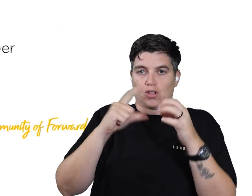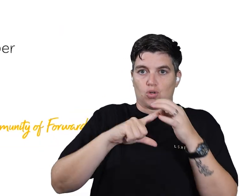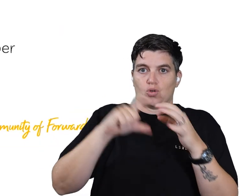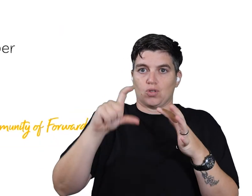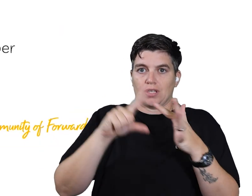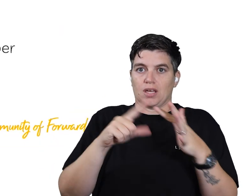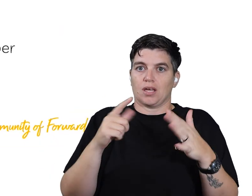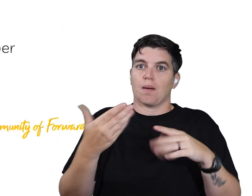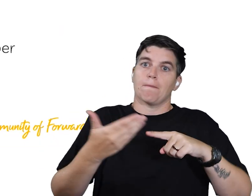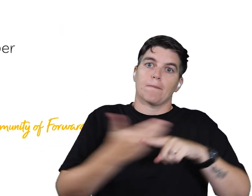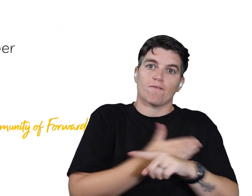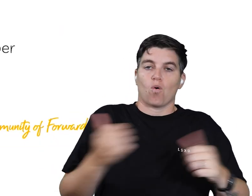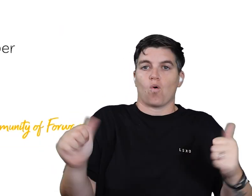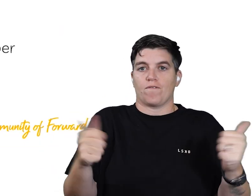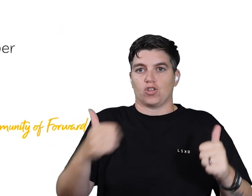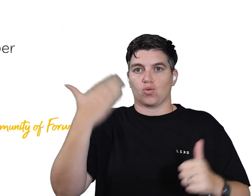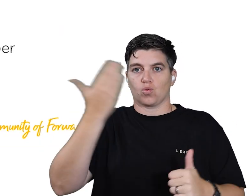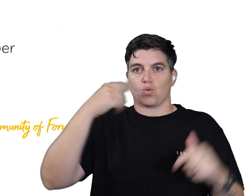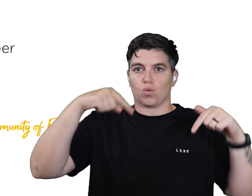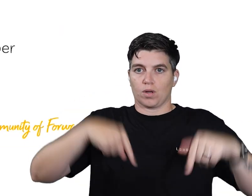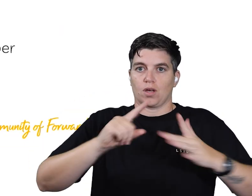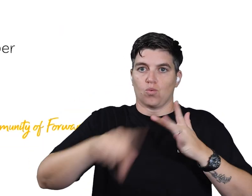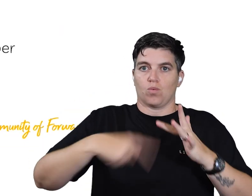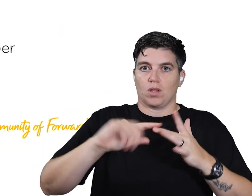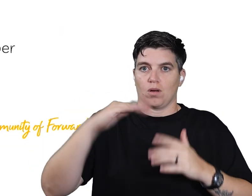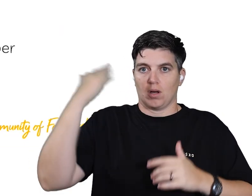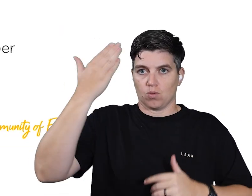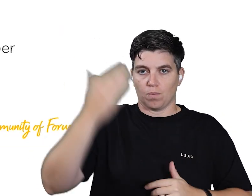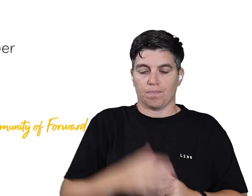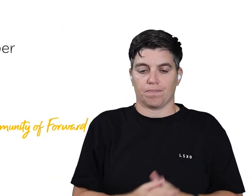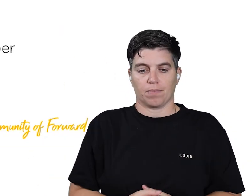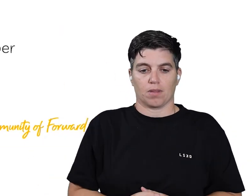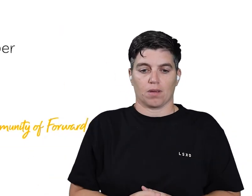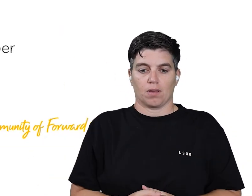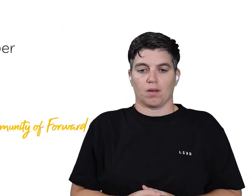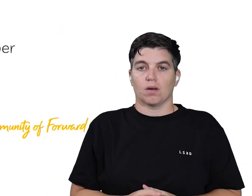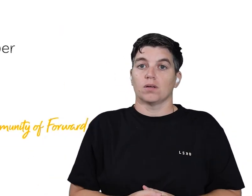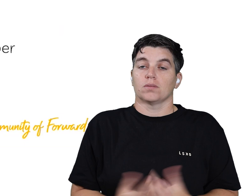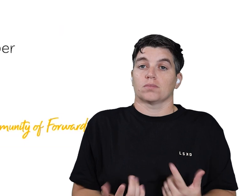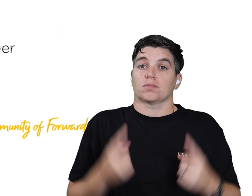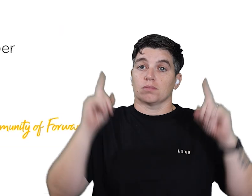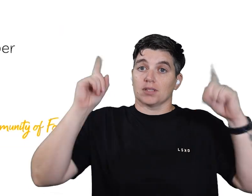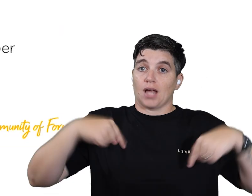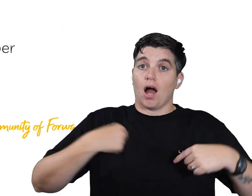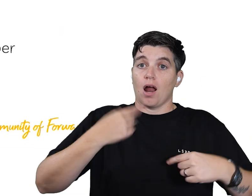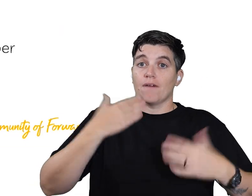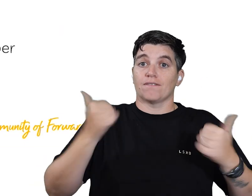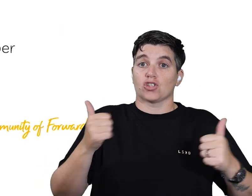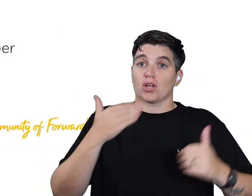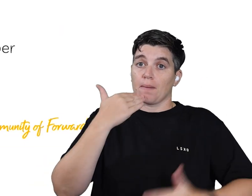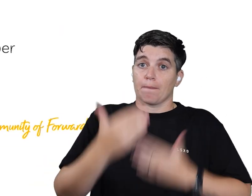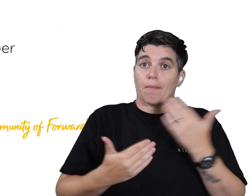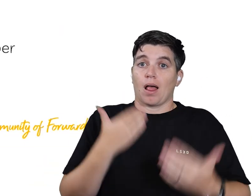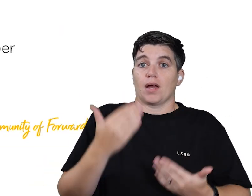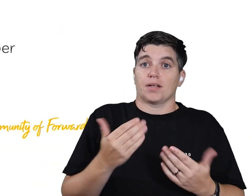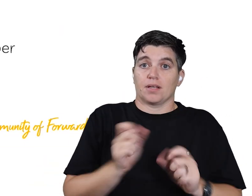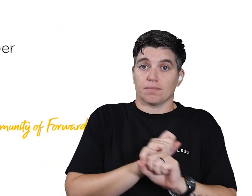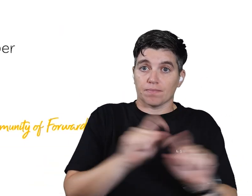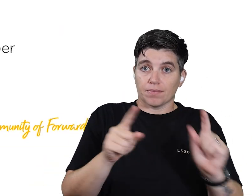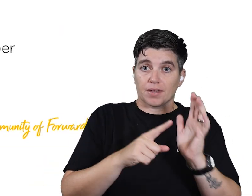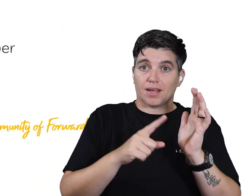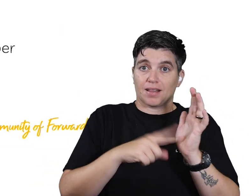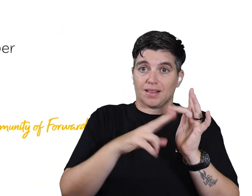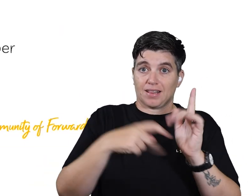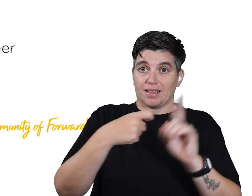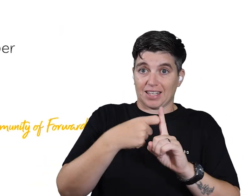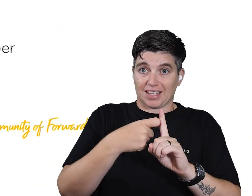attainment before they finish their schooling at Indooroopilly High School. As outlined at the beginning, we have sent through an email